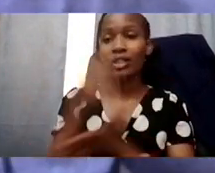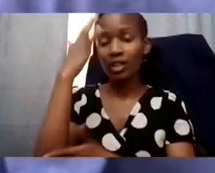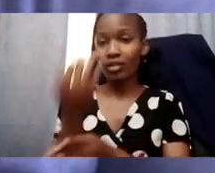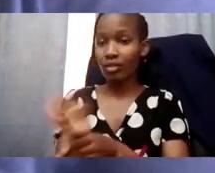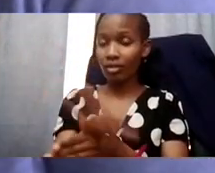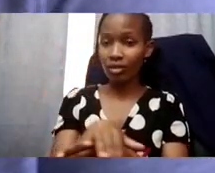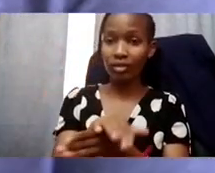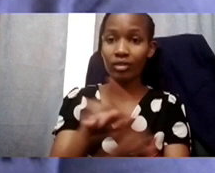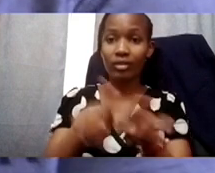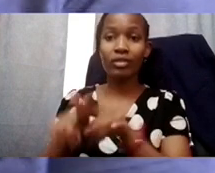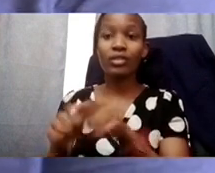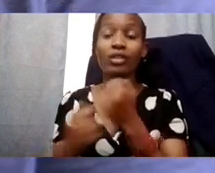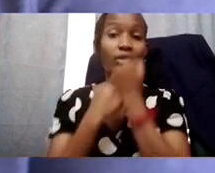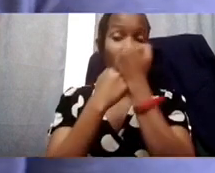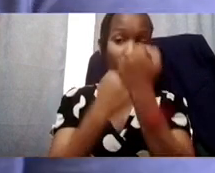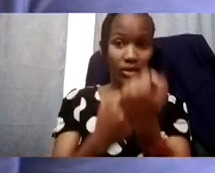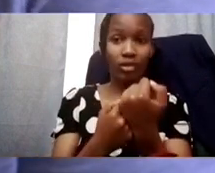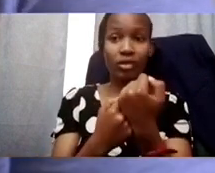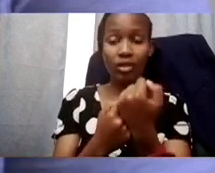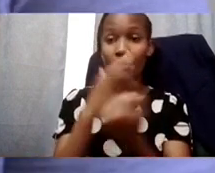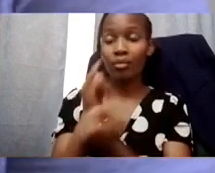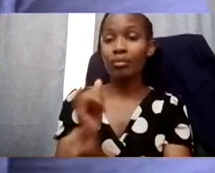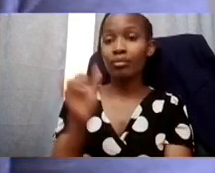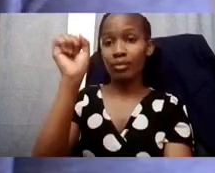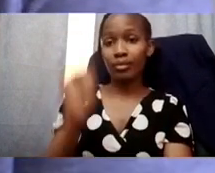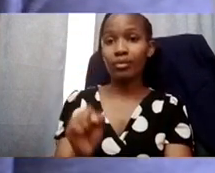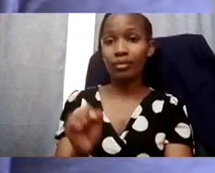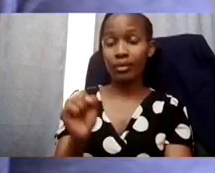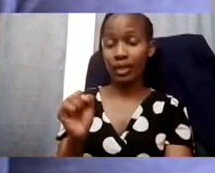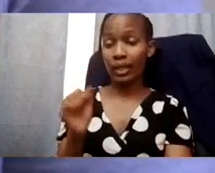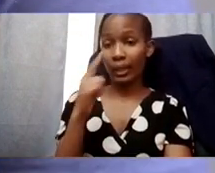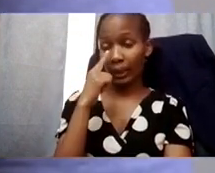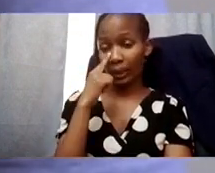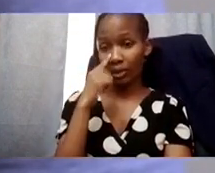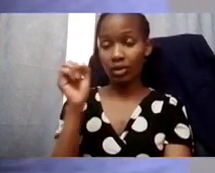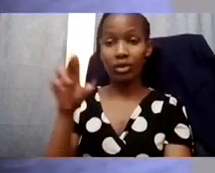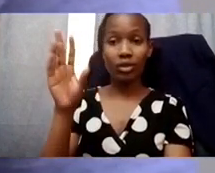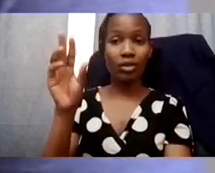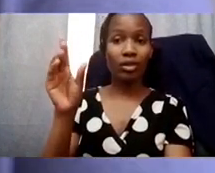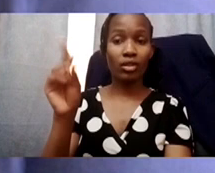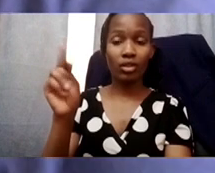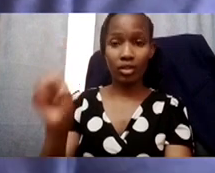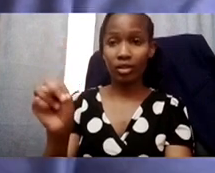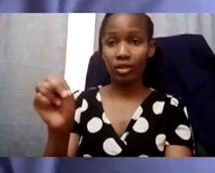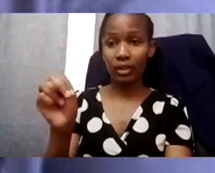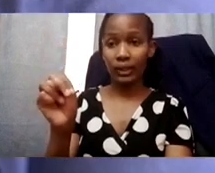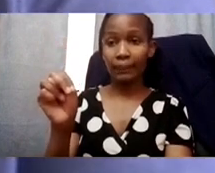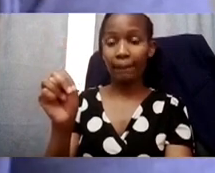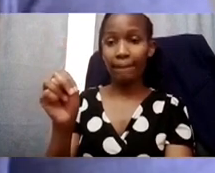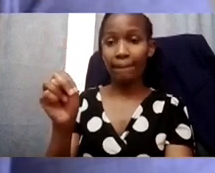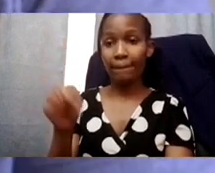was supported by the South Sudan, and that's including the late Dr. Karang and Salva Kiir and Riek